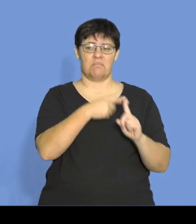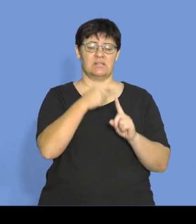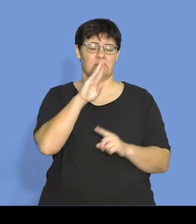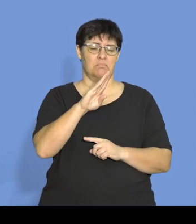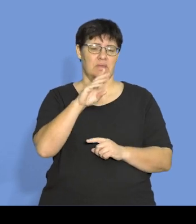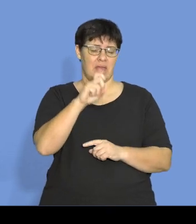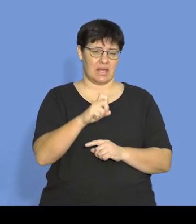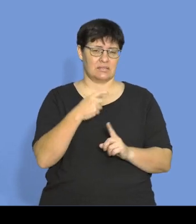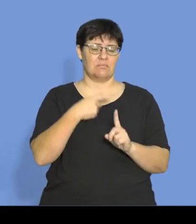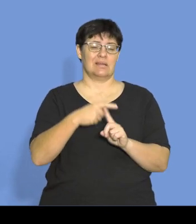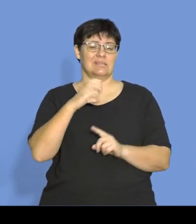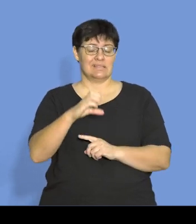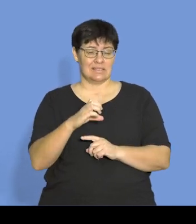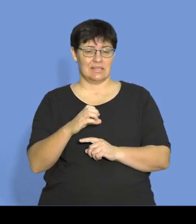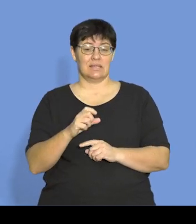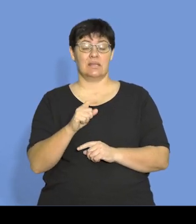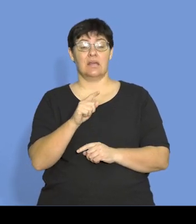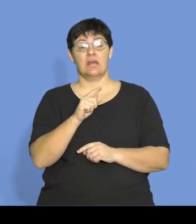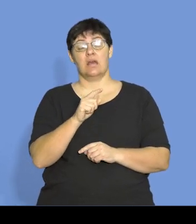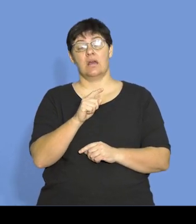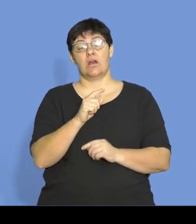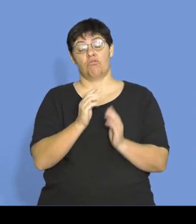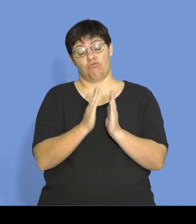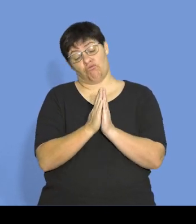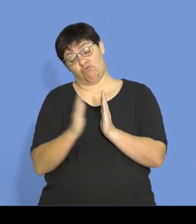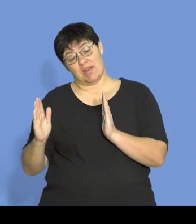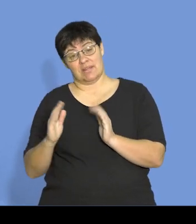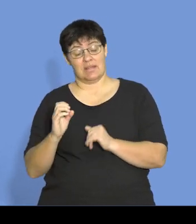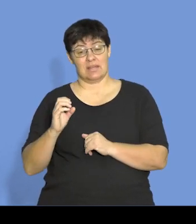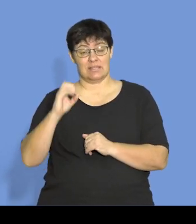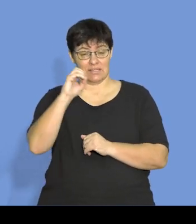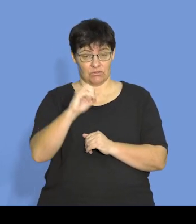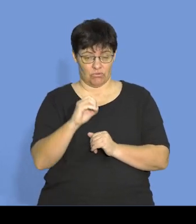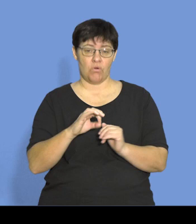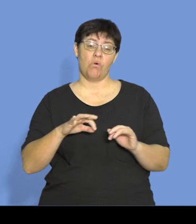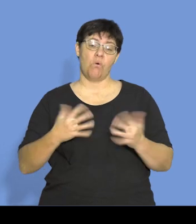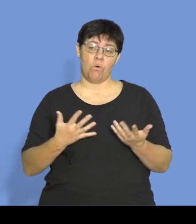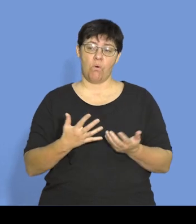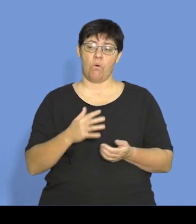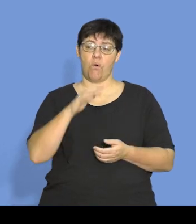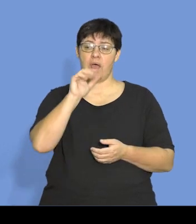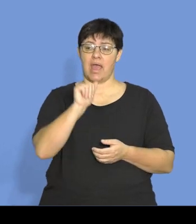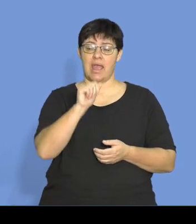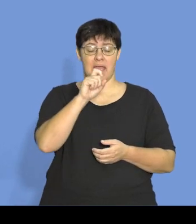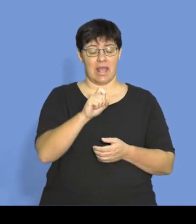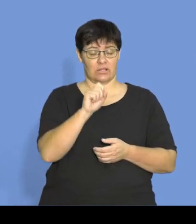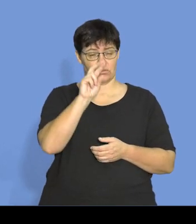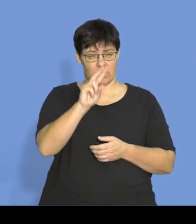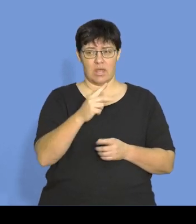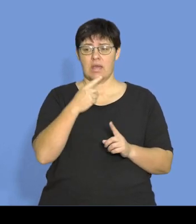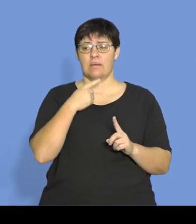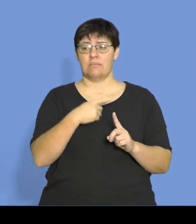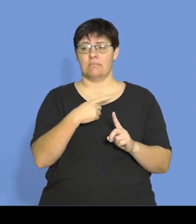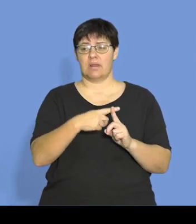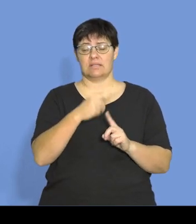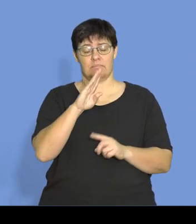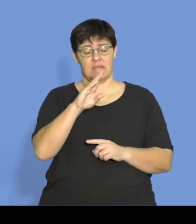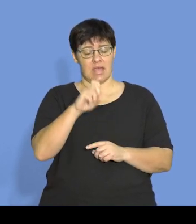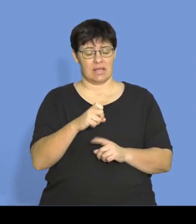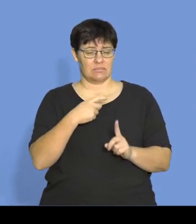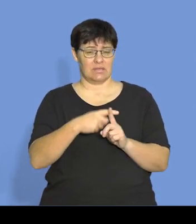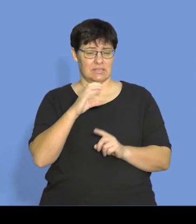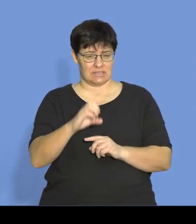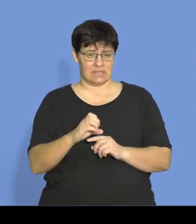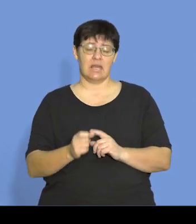c greater than 0, or the very same expression ax squared plus bx plus c less than